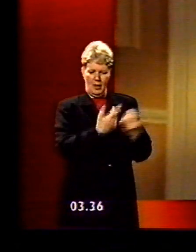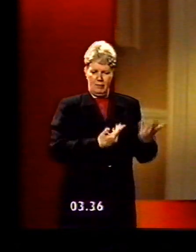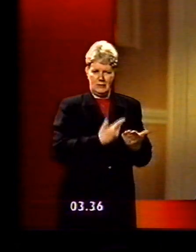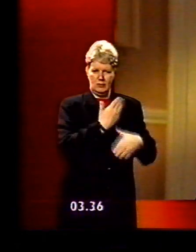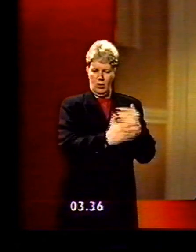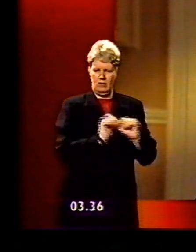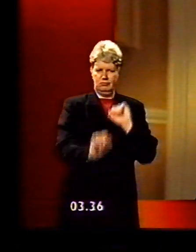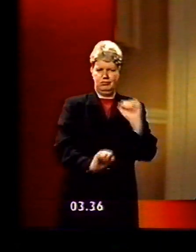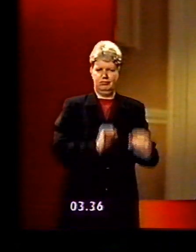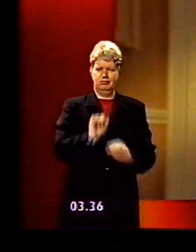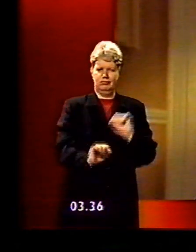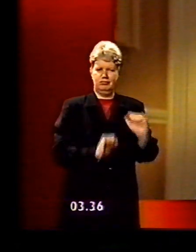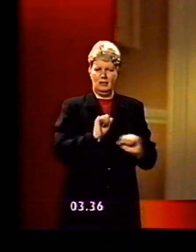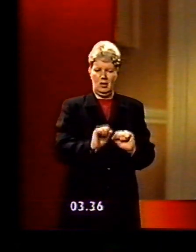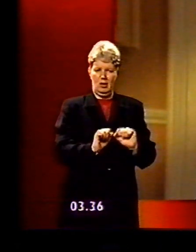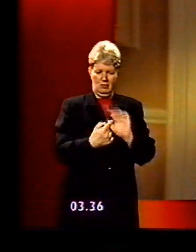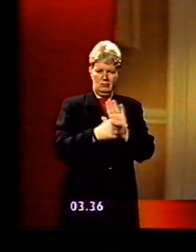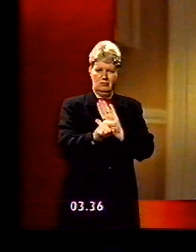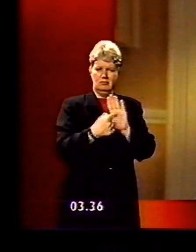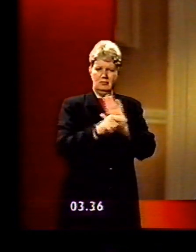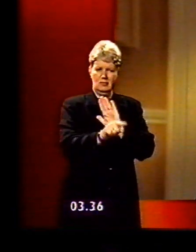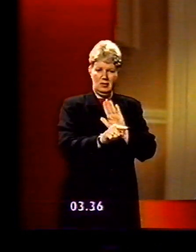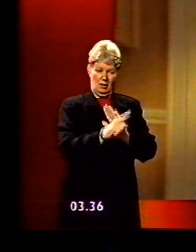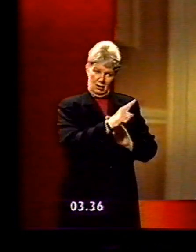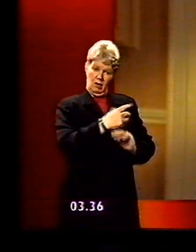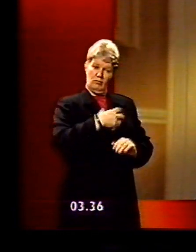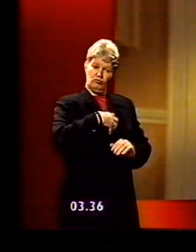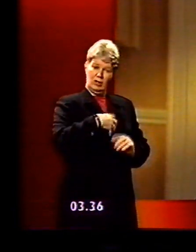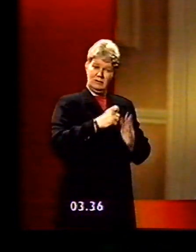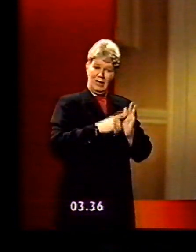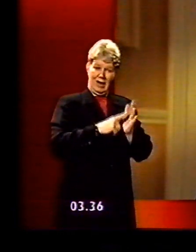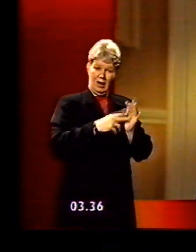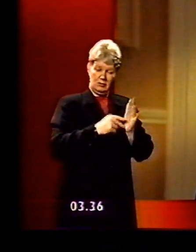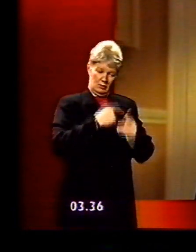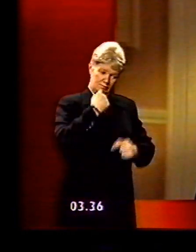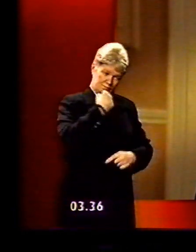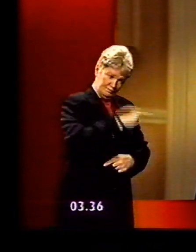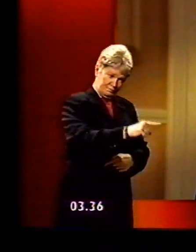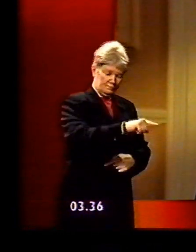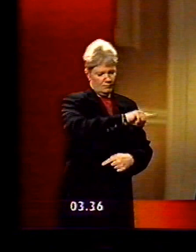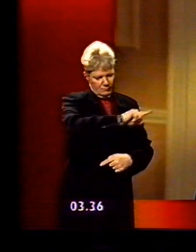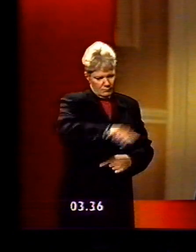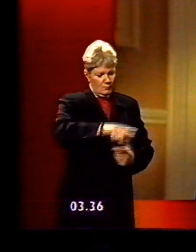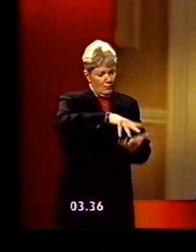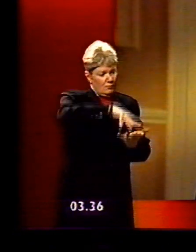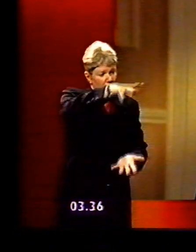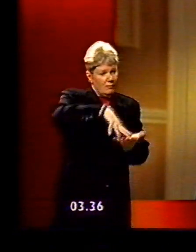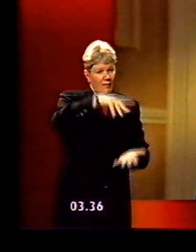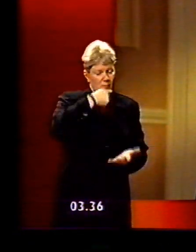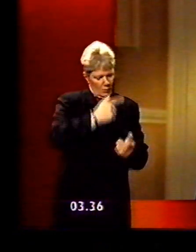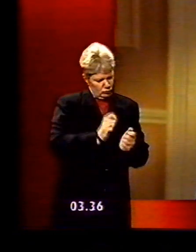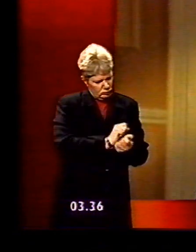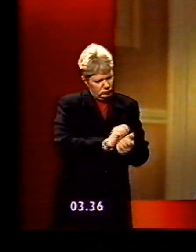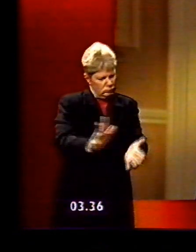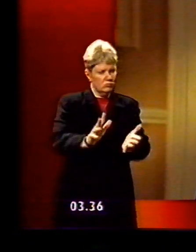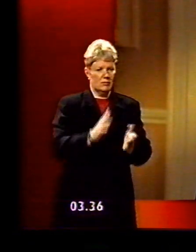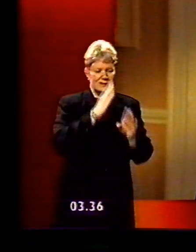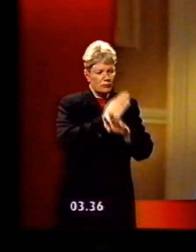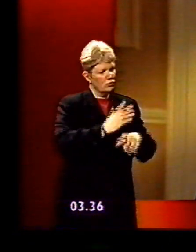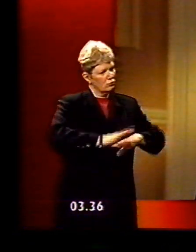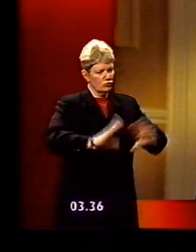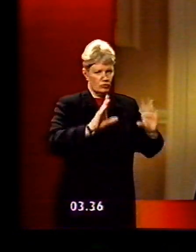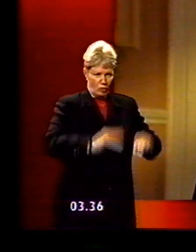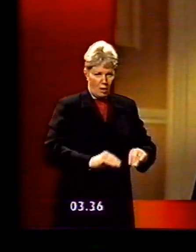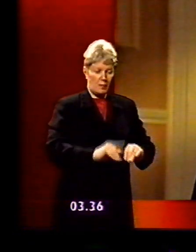business. And even though President Clinton mandated the release of all these documents, his State Department was the